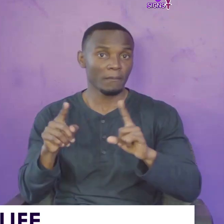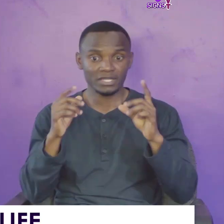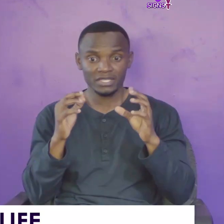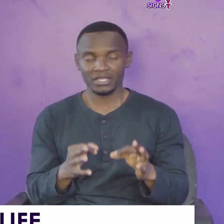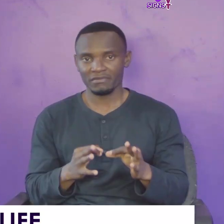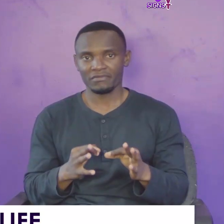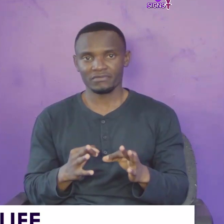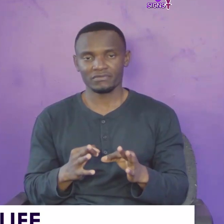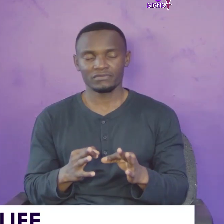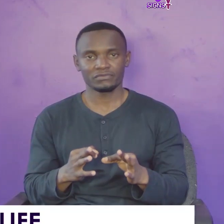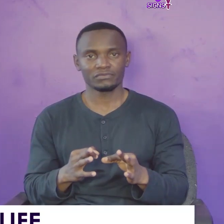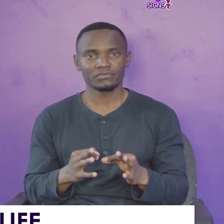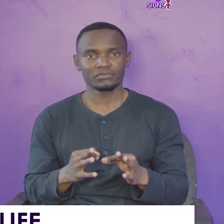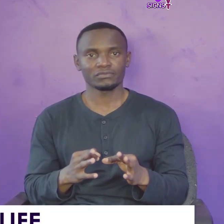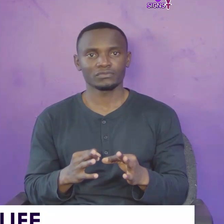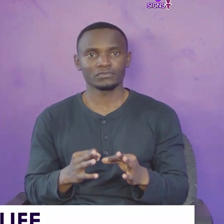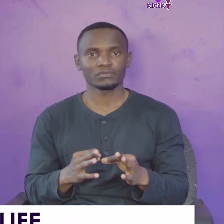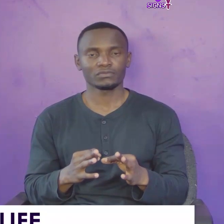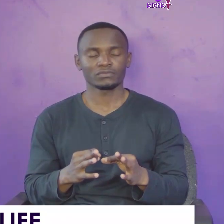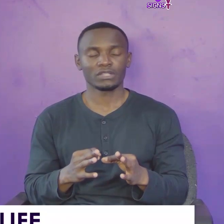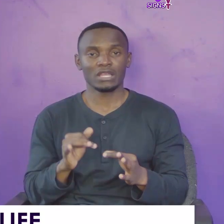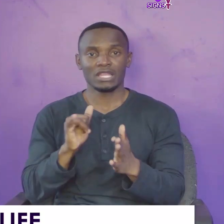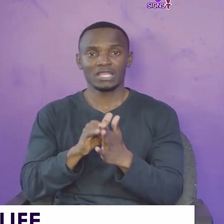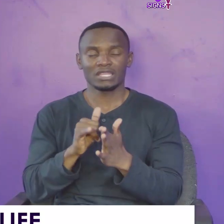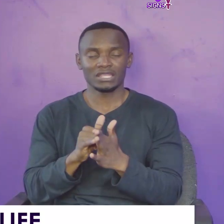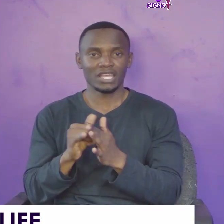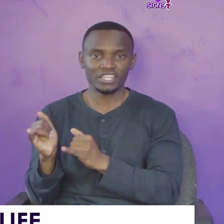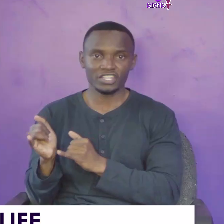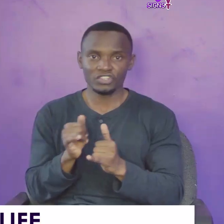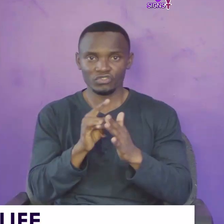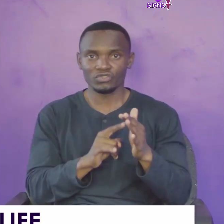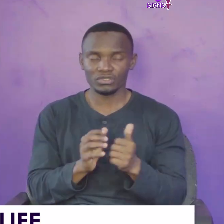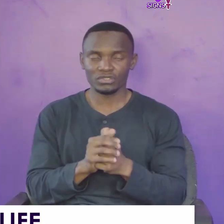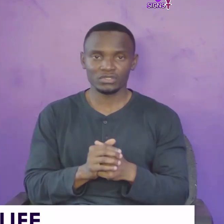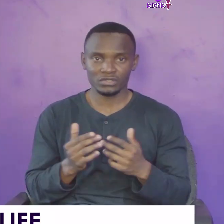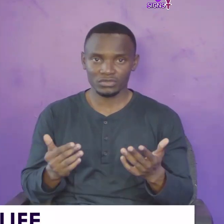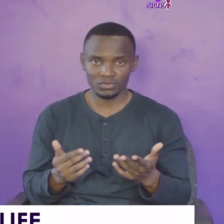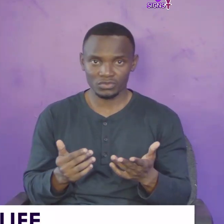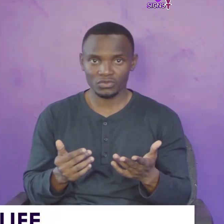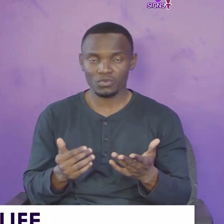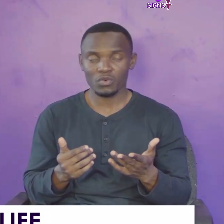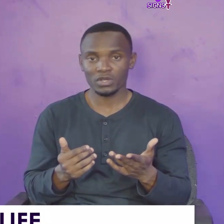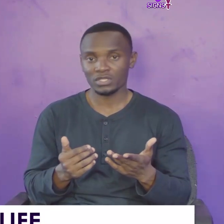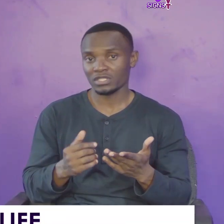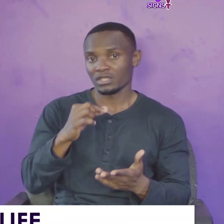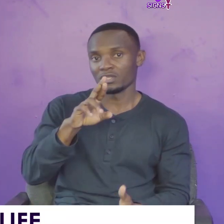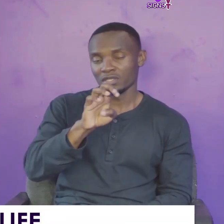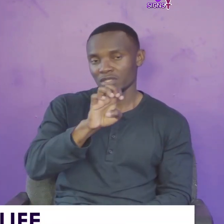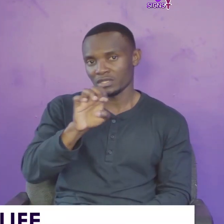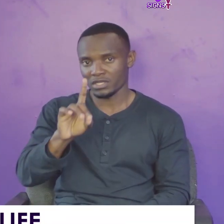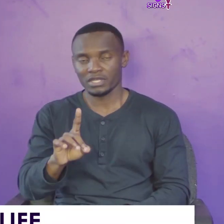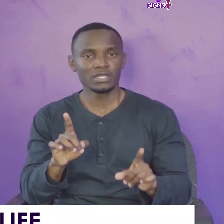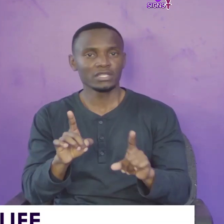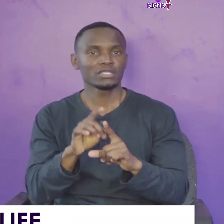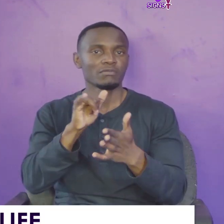were, that brings in the concept of greed for power. Right. So that is what makes the whole scenario ugly, and